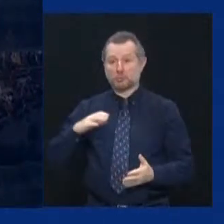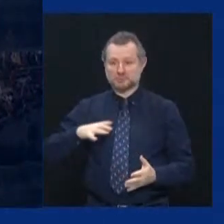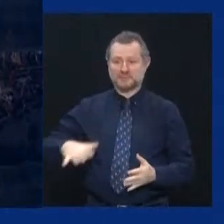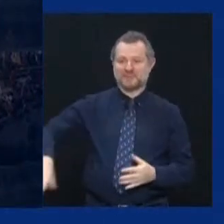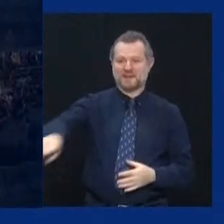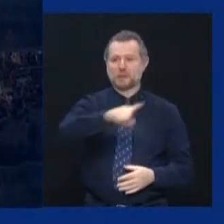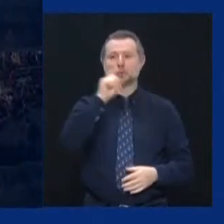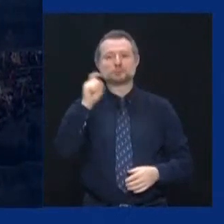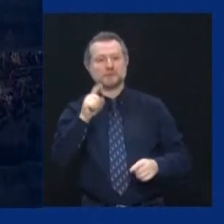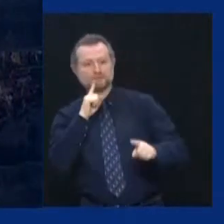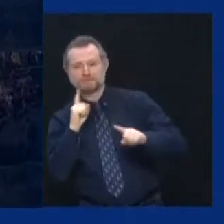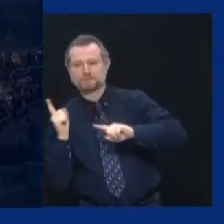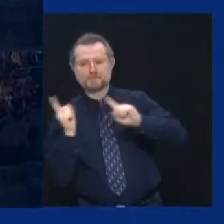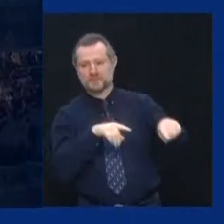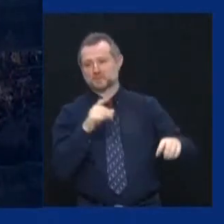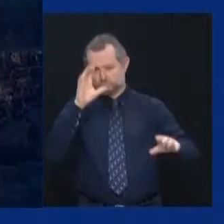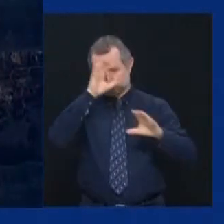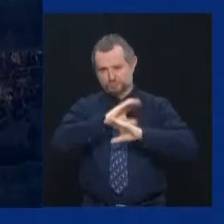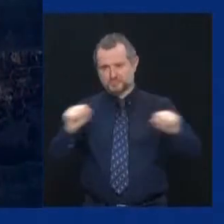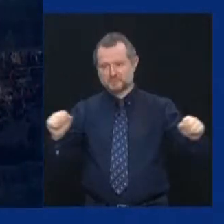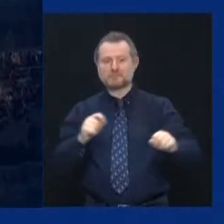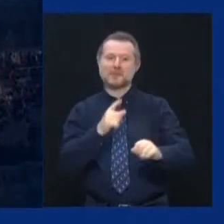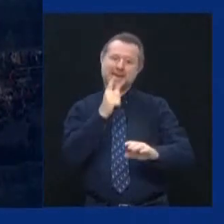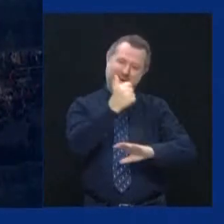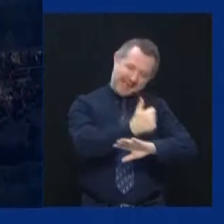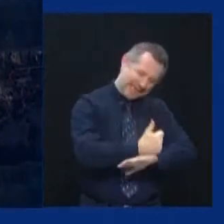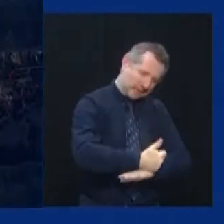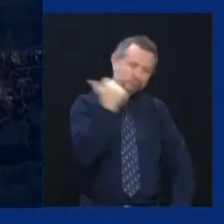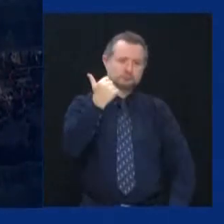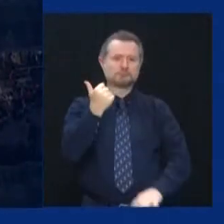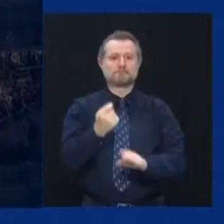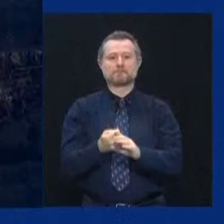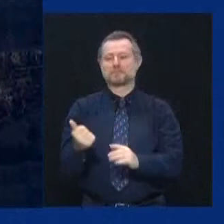Trump's resignation. Don't put the country through an impeachment.